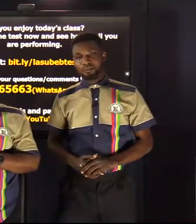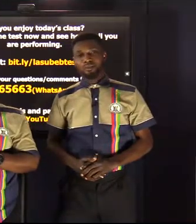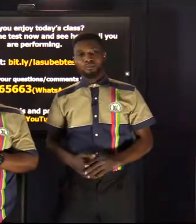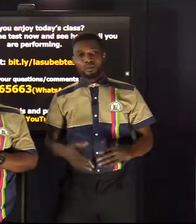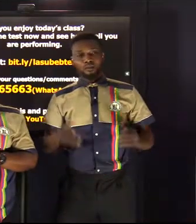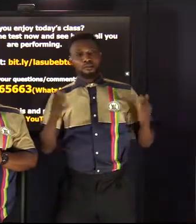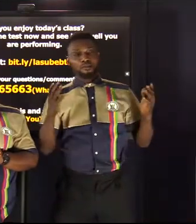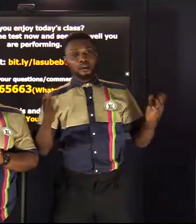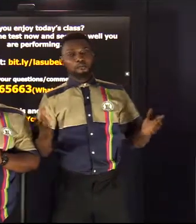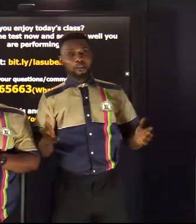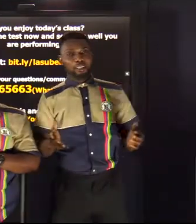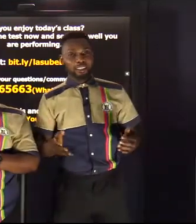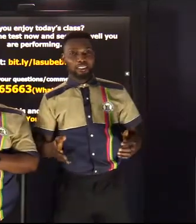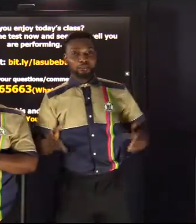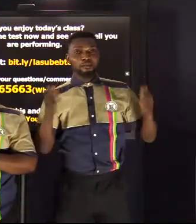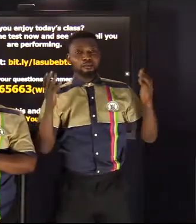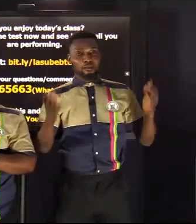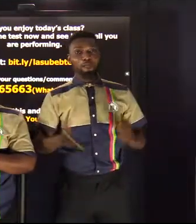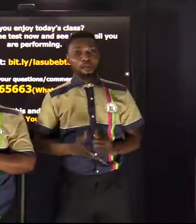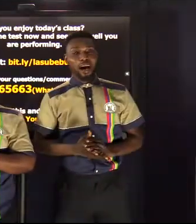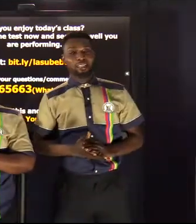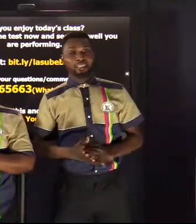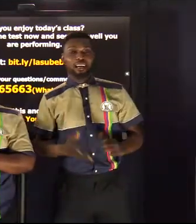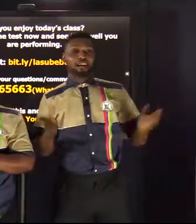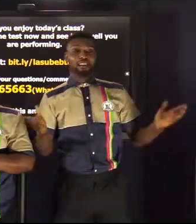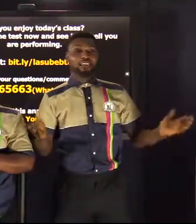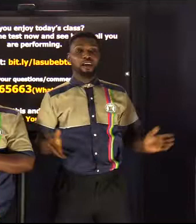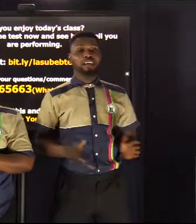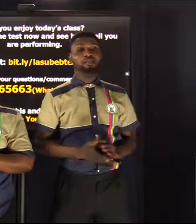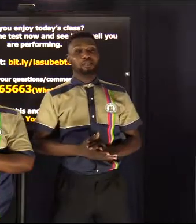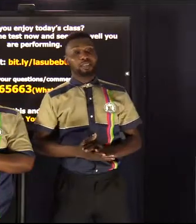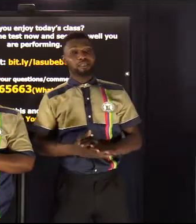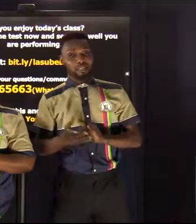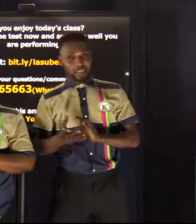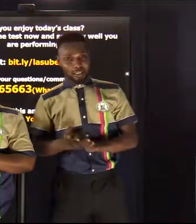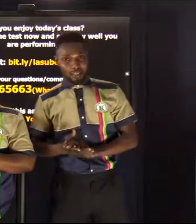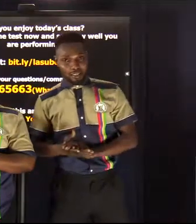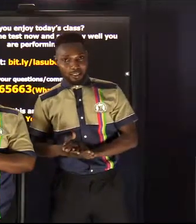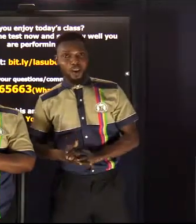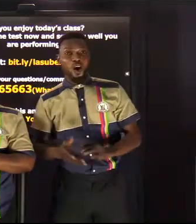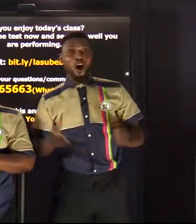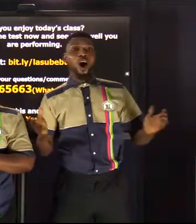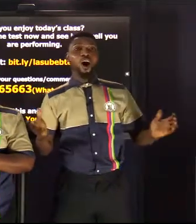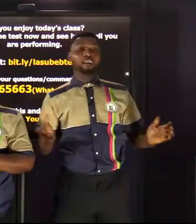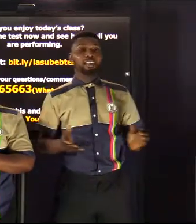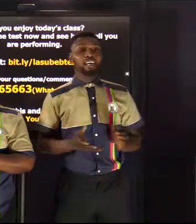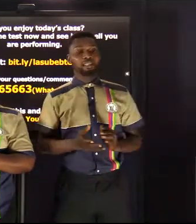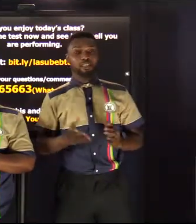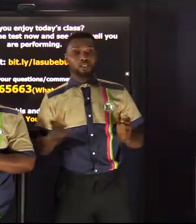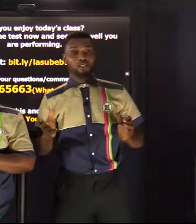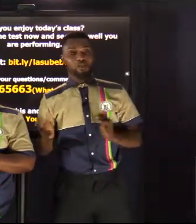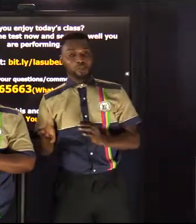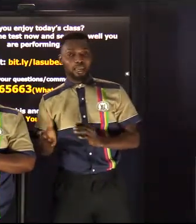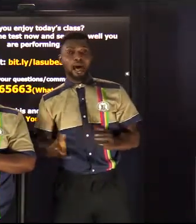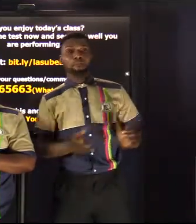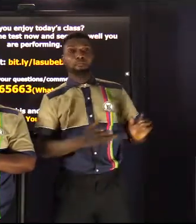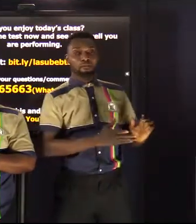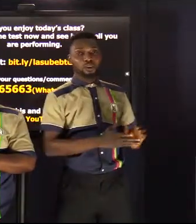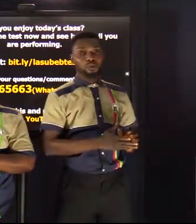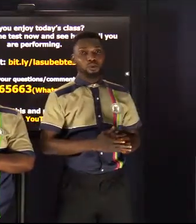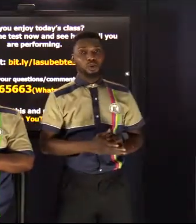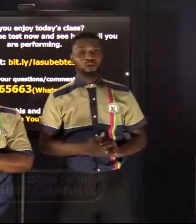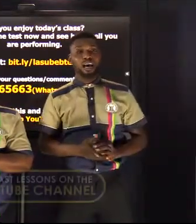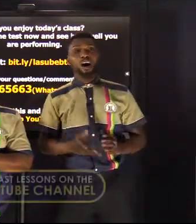accordingly. Fun-filled, fun-packed characterize today's lessons. All the lessons taught today